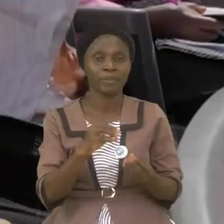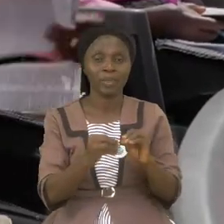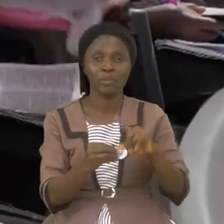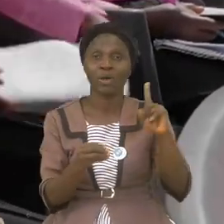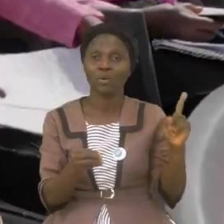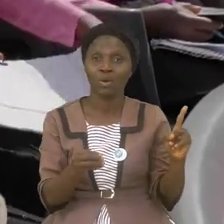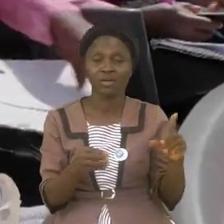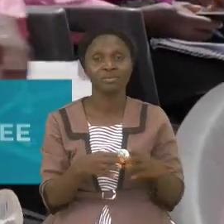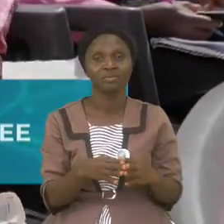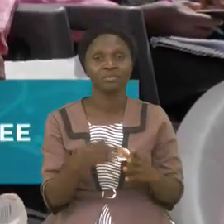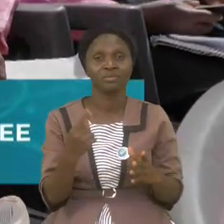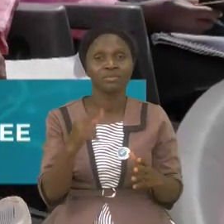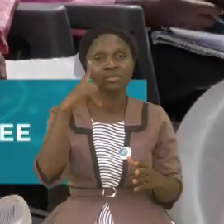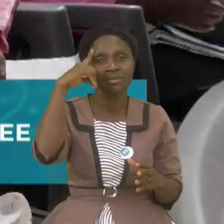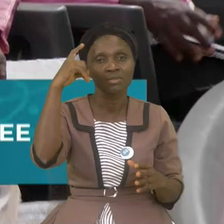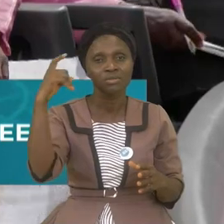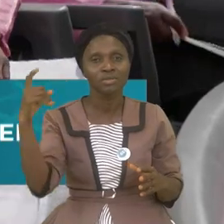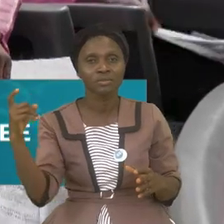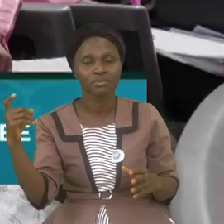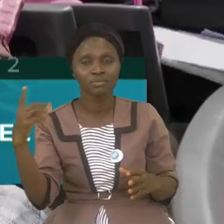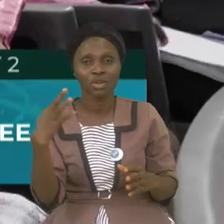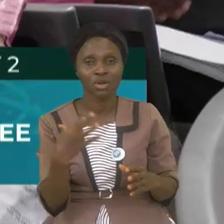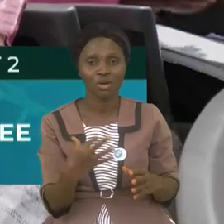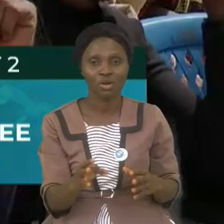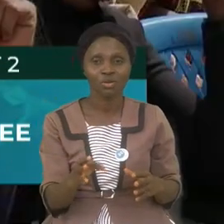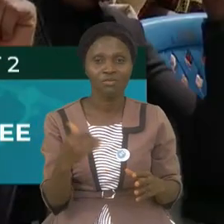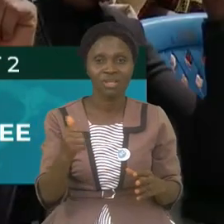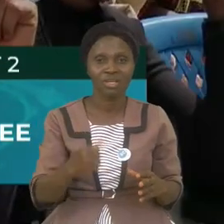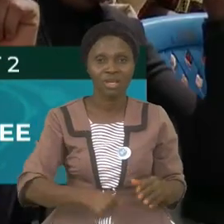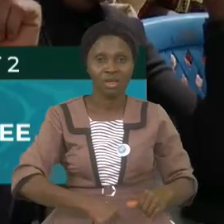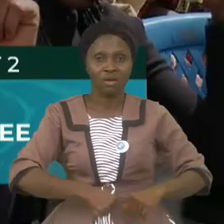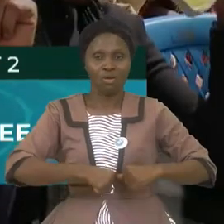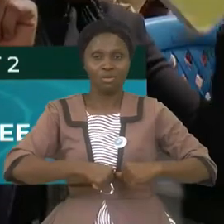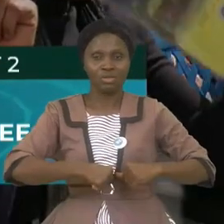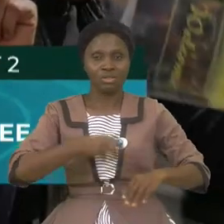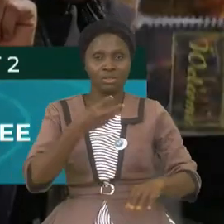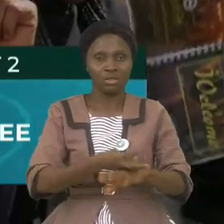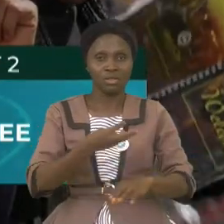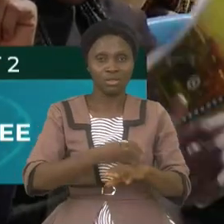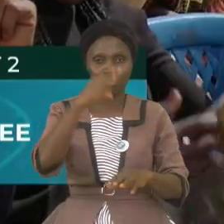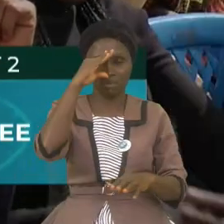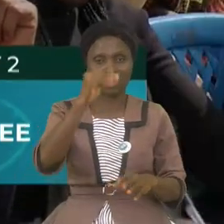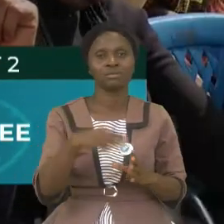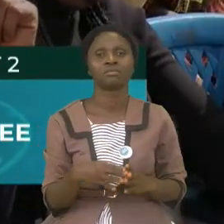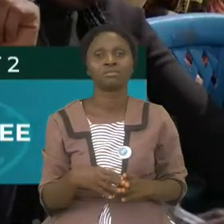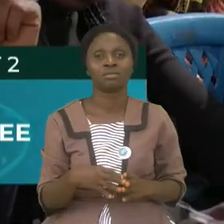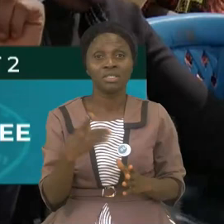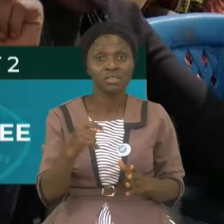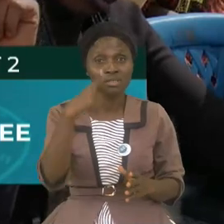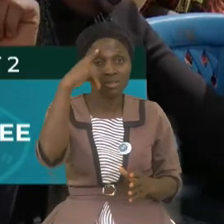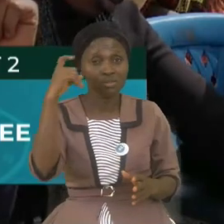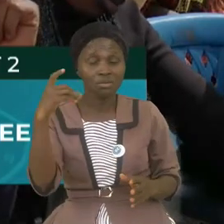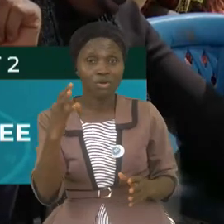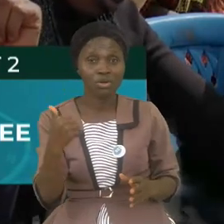the dream of a haughty, hardened man. The dream of